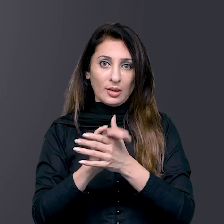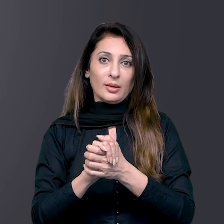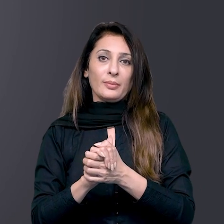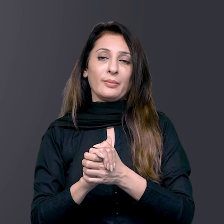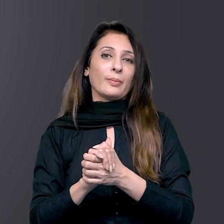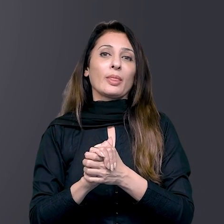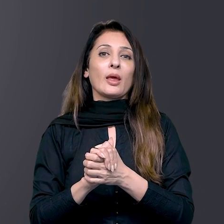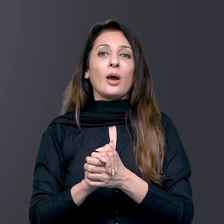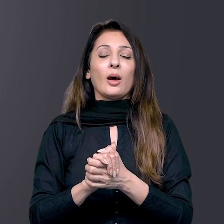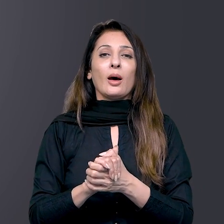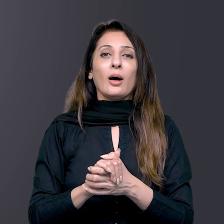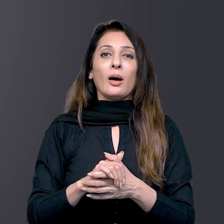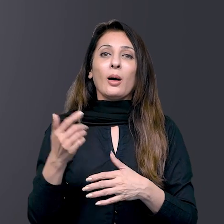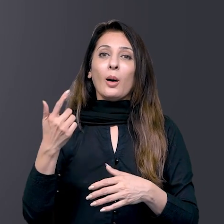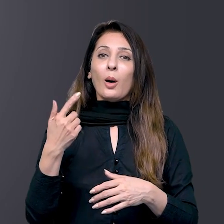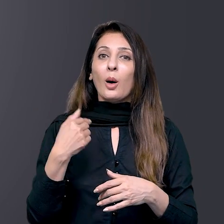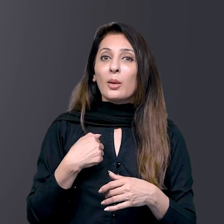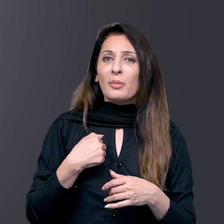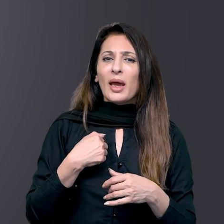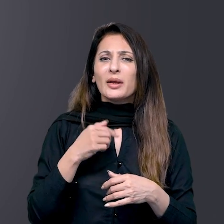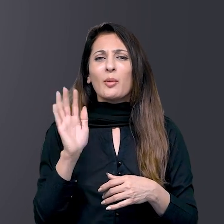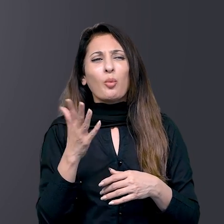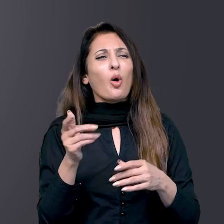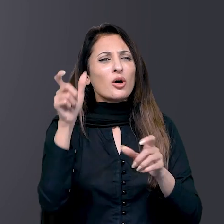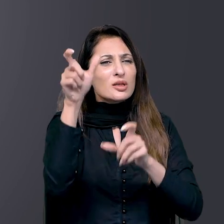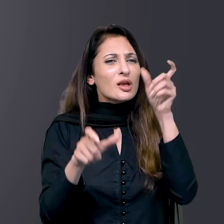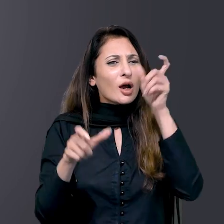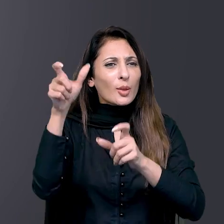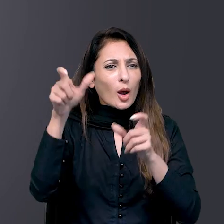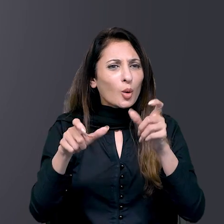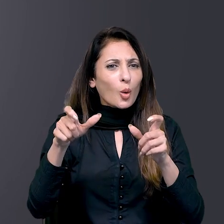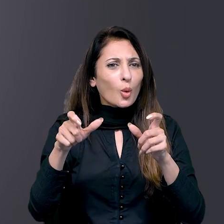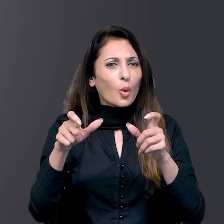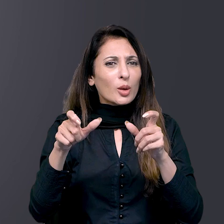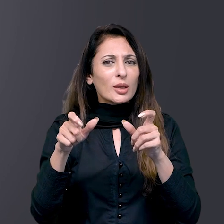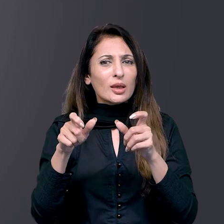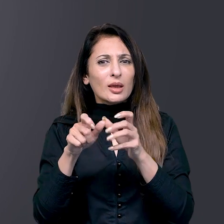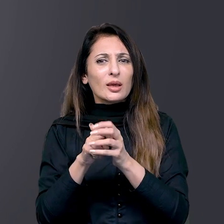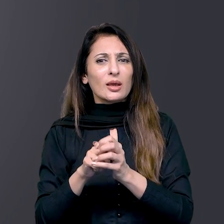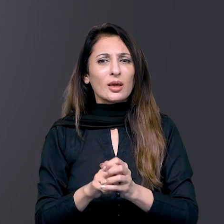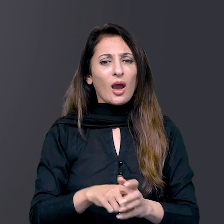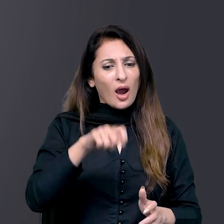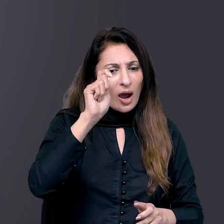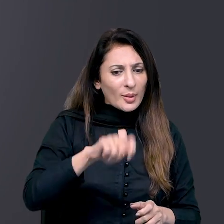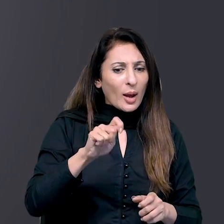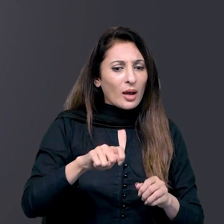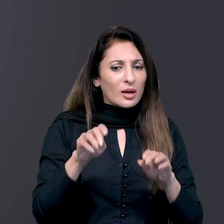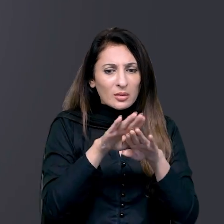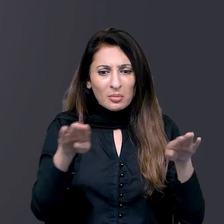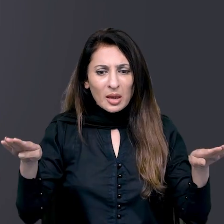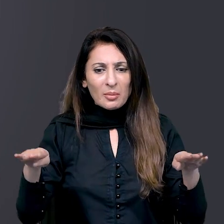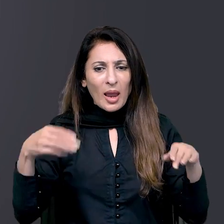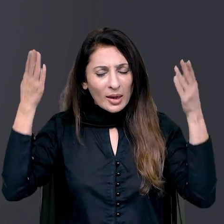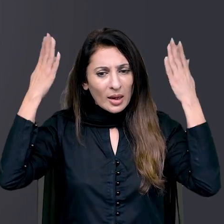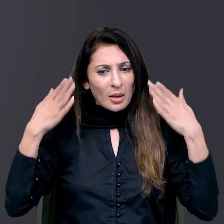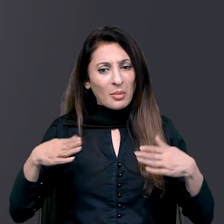represented various clients at the Sessions Court, at the High Court, and now hopefully at the Supreme Court